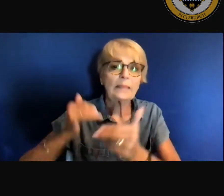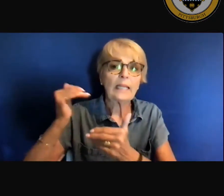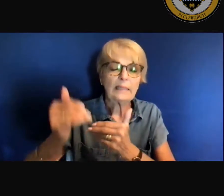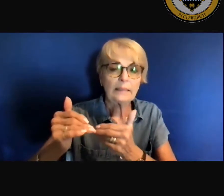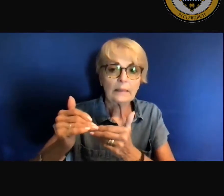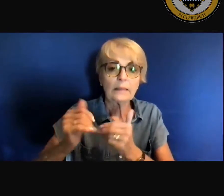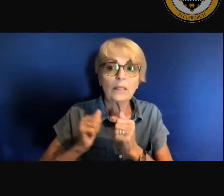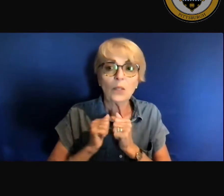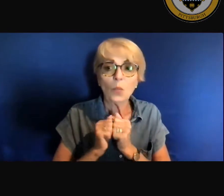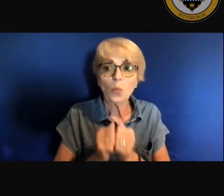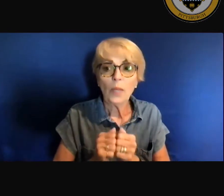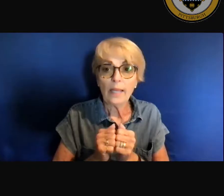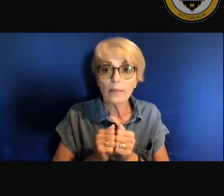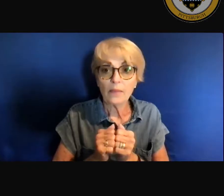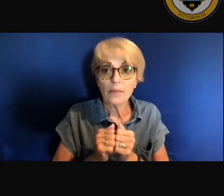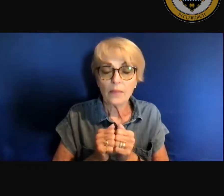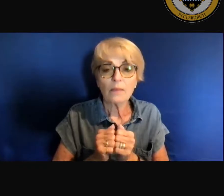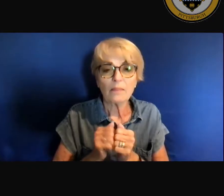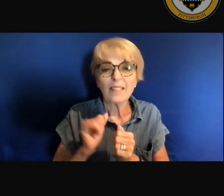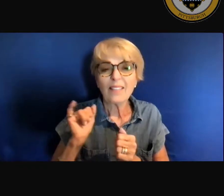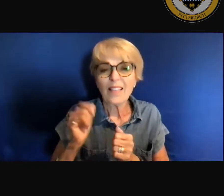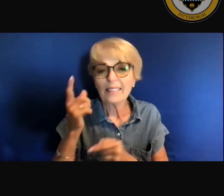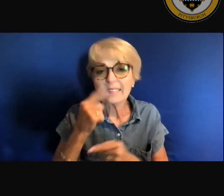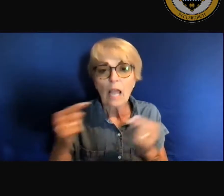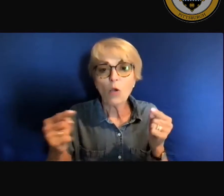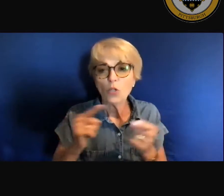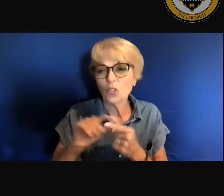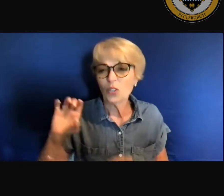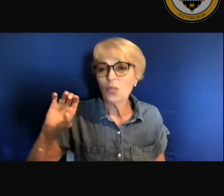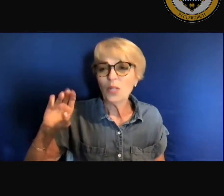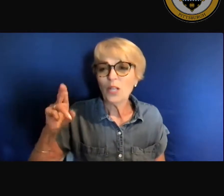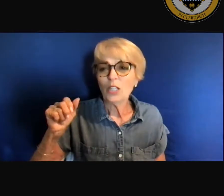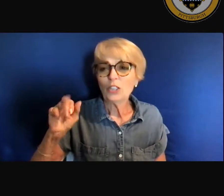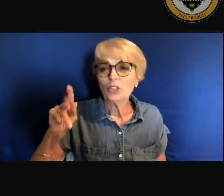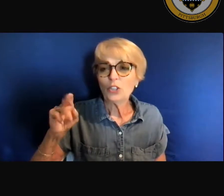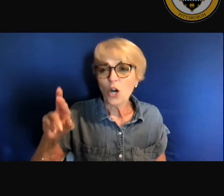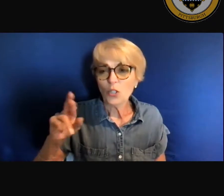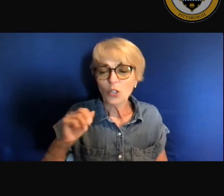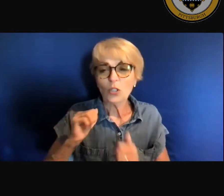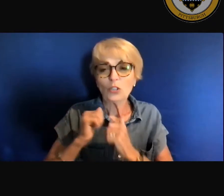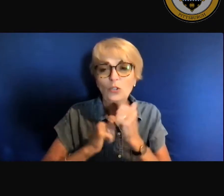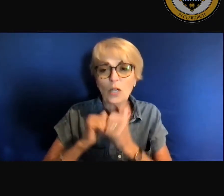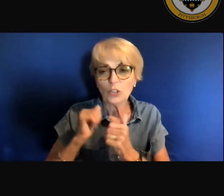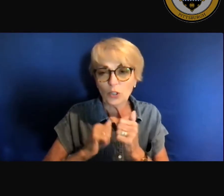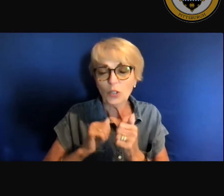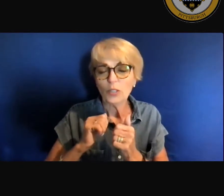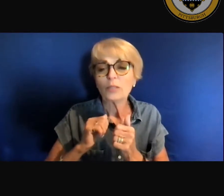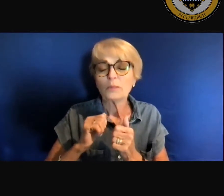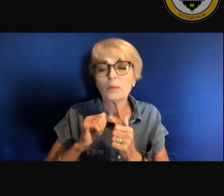would be counter to the the structure provided for in the charter.